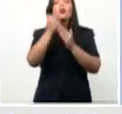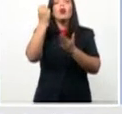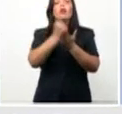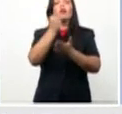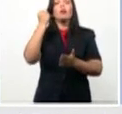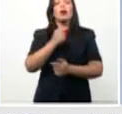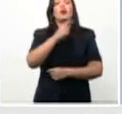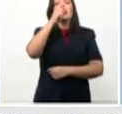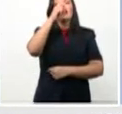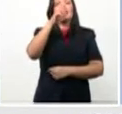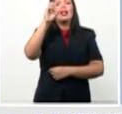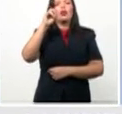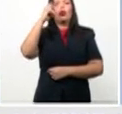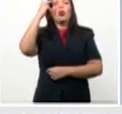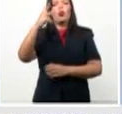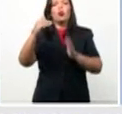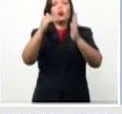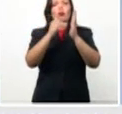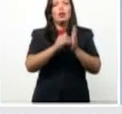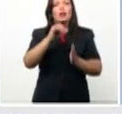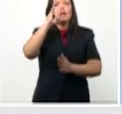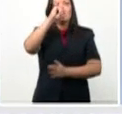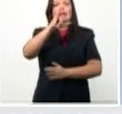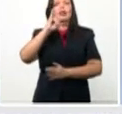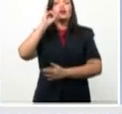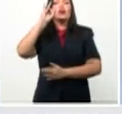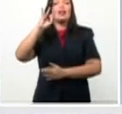102,673 additions yesterday.